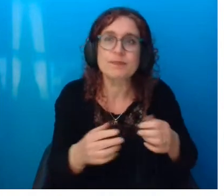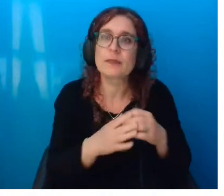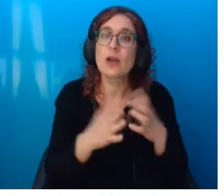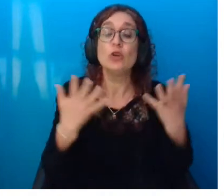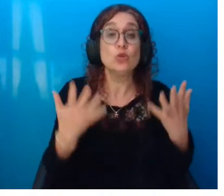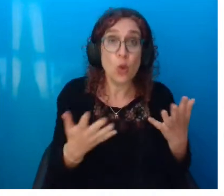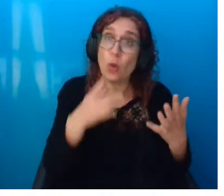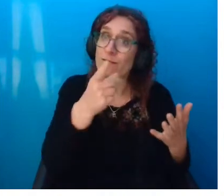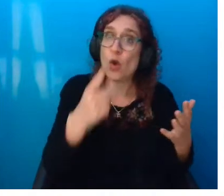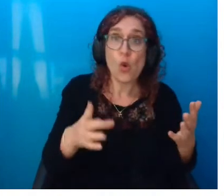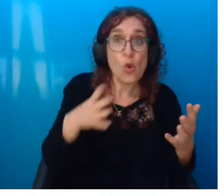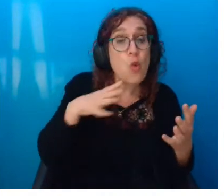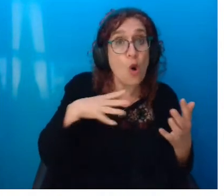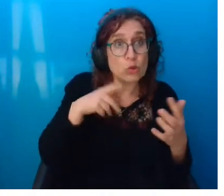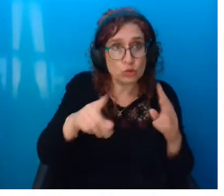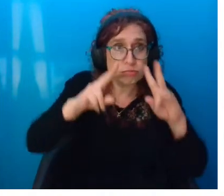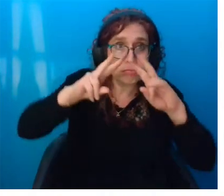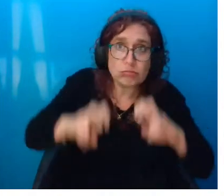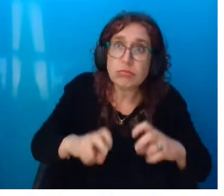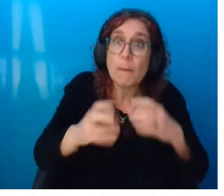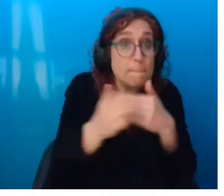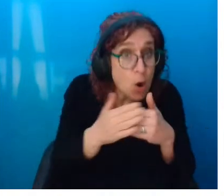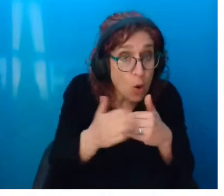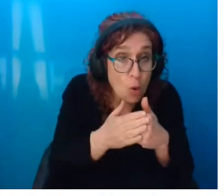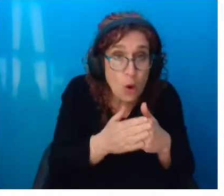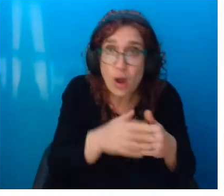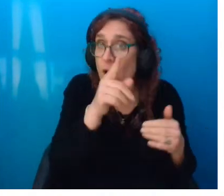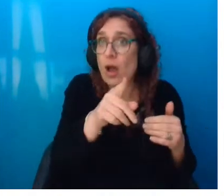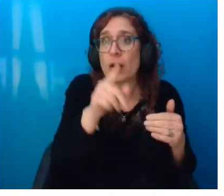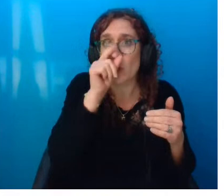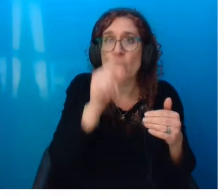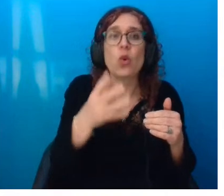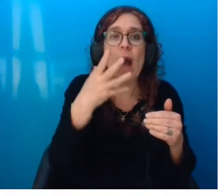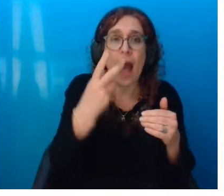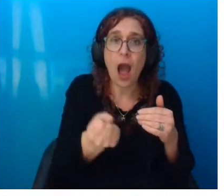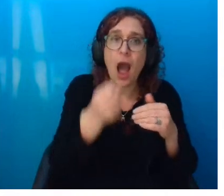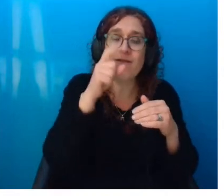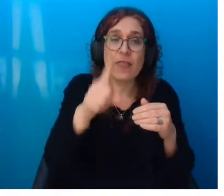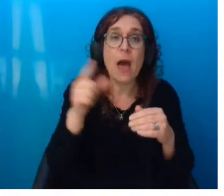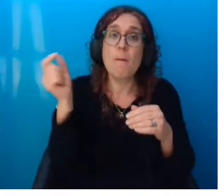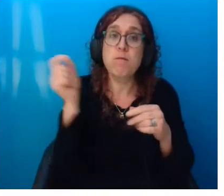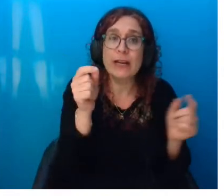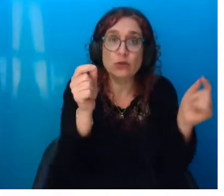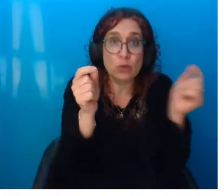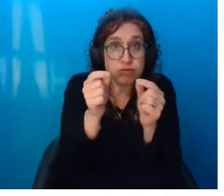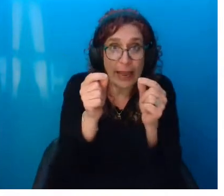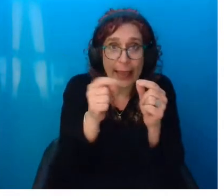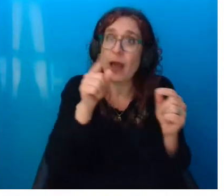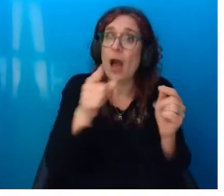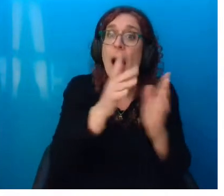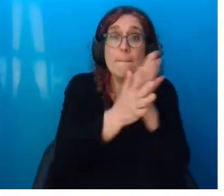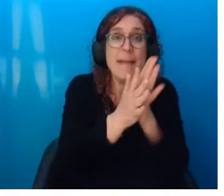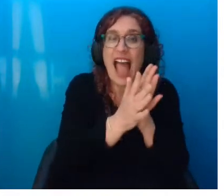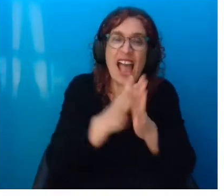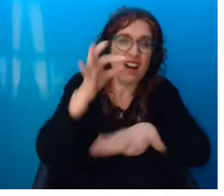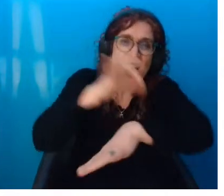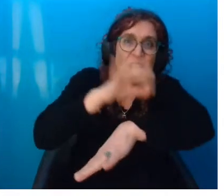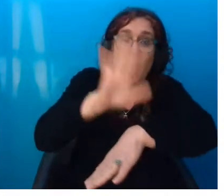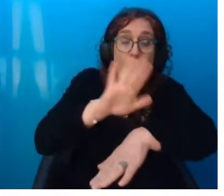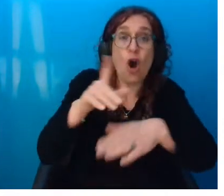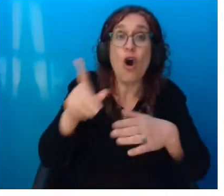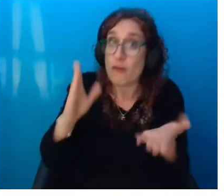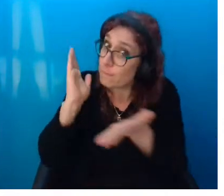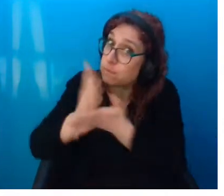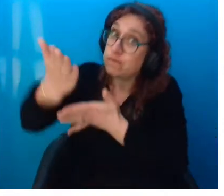extend skin prick testing, we can do something called prick-to-prick testing, where we actually use the fresh food rather than extract. And in this situation, you